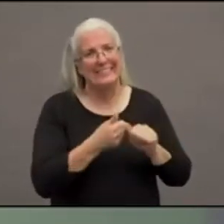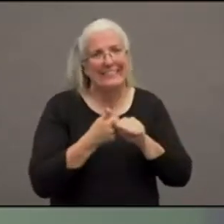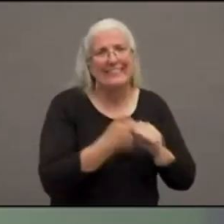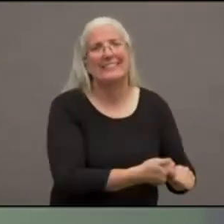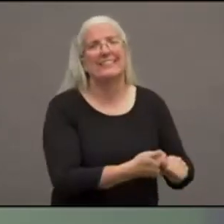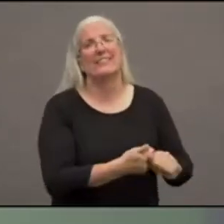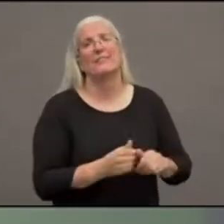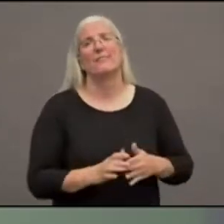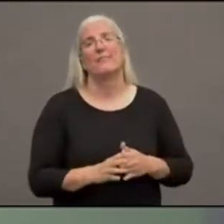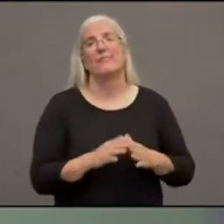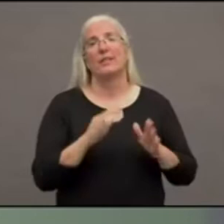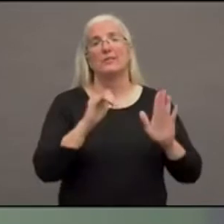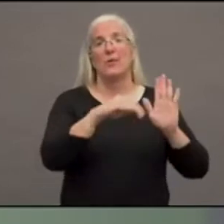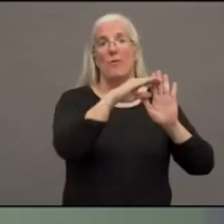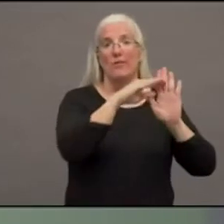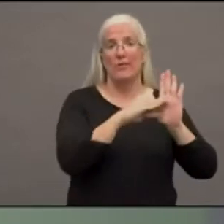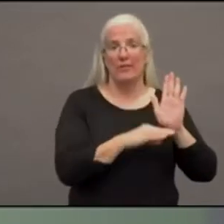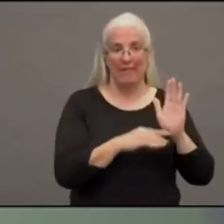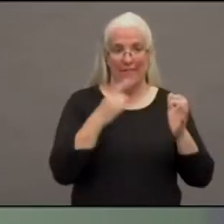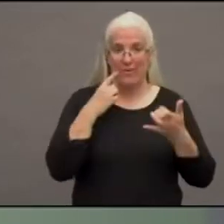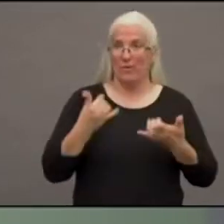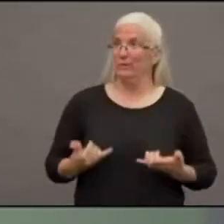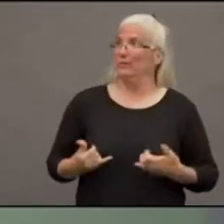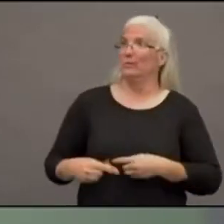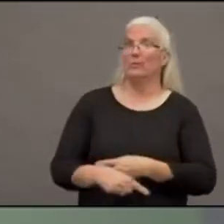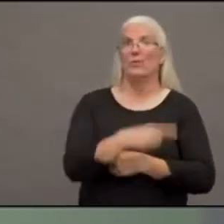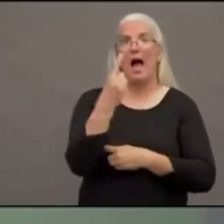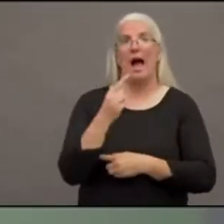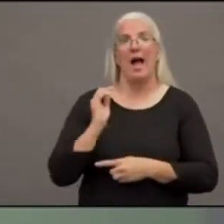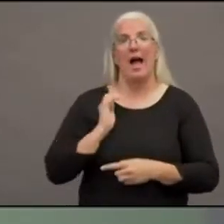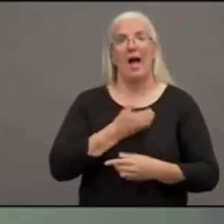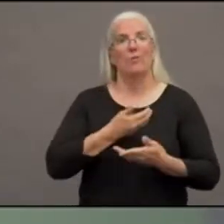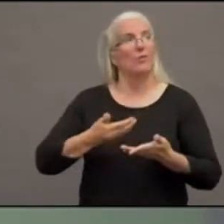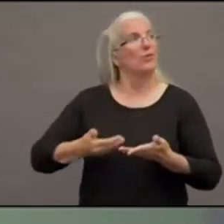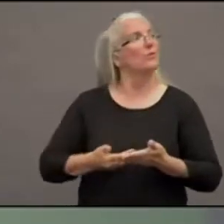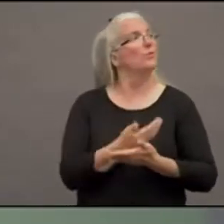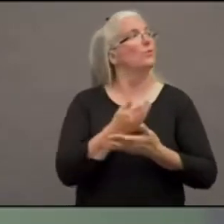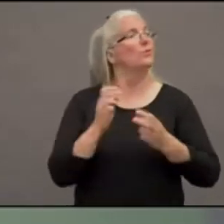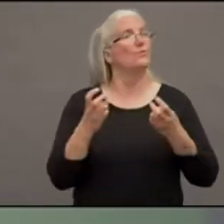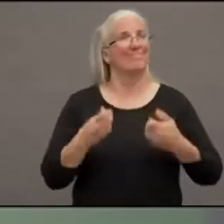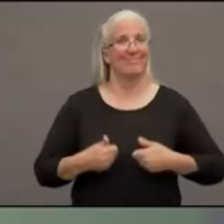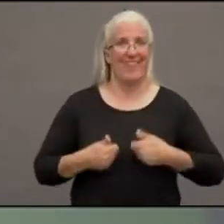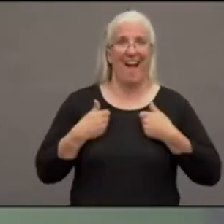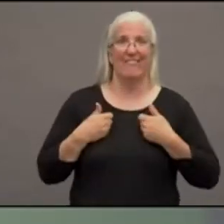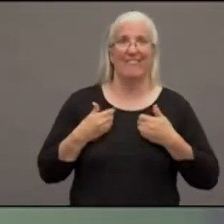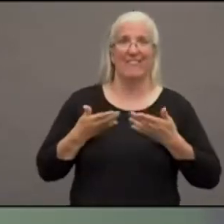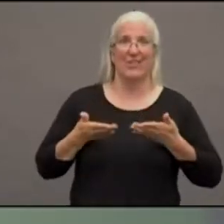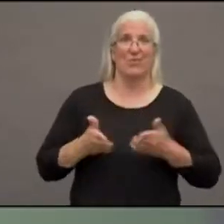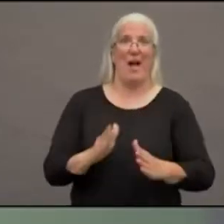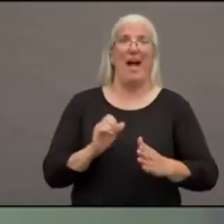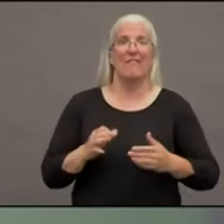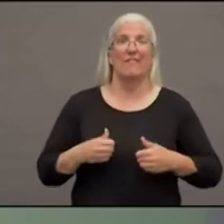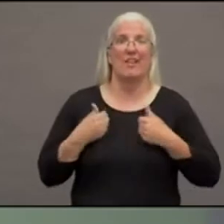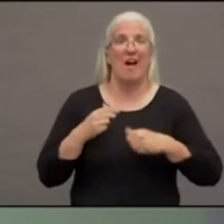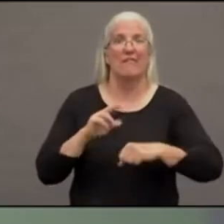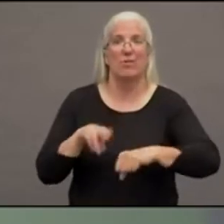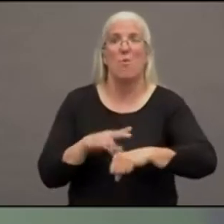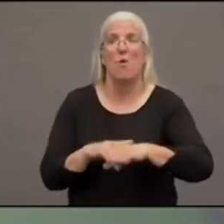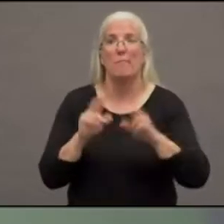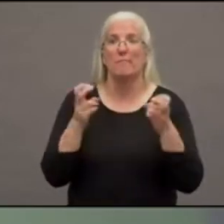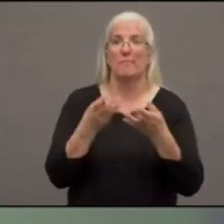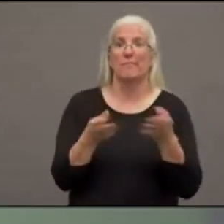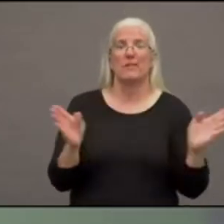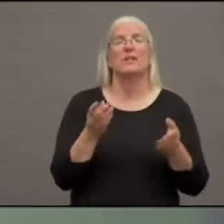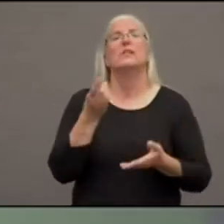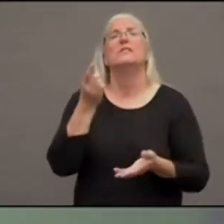time being, certainly a new normal. As Dr. Cody has talked about, we are in a situation where we're going to be dealing